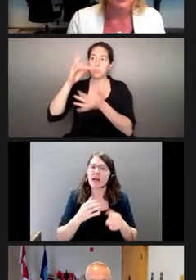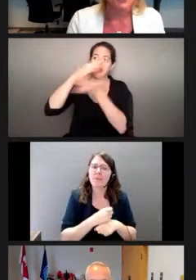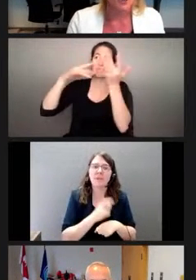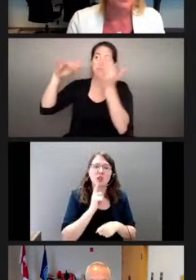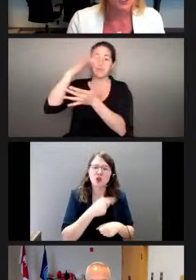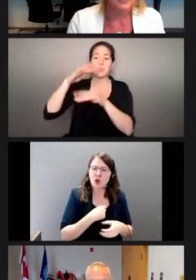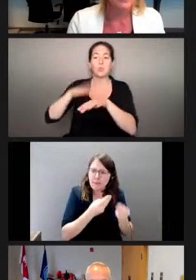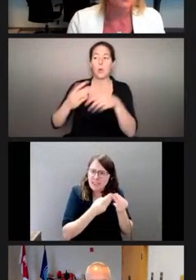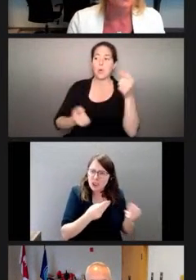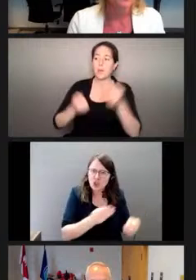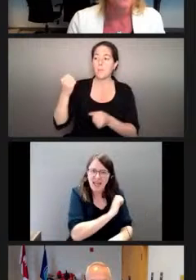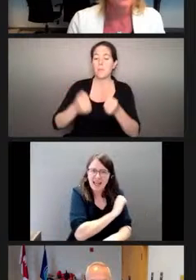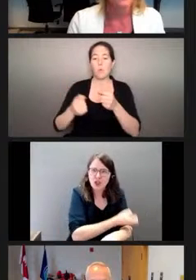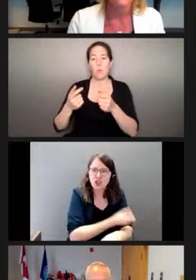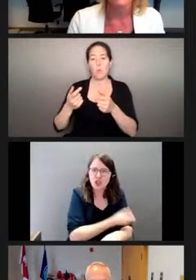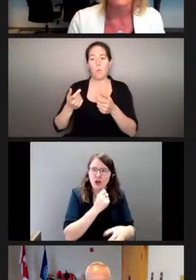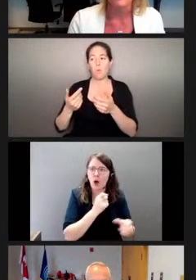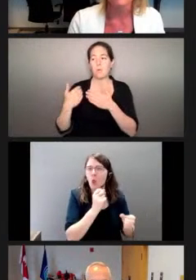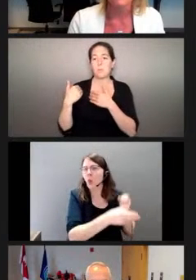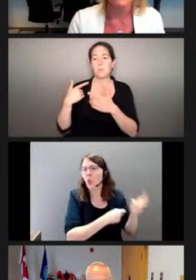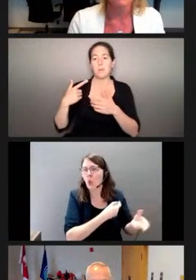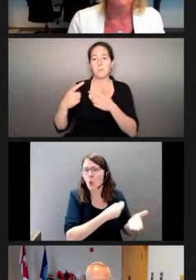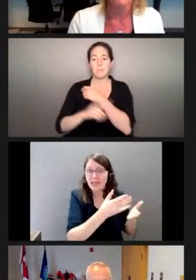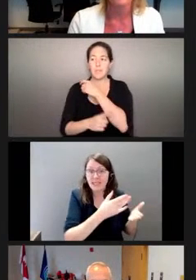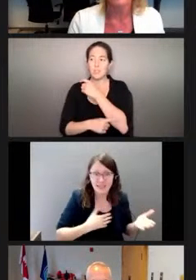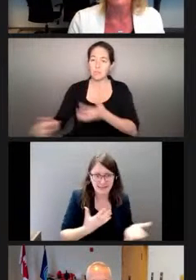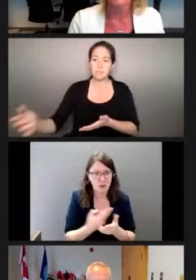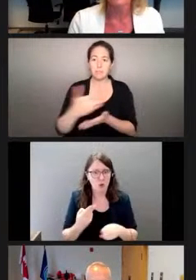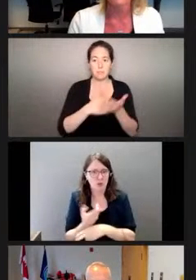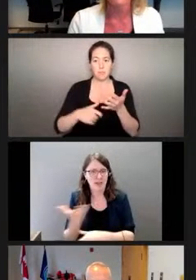climate change targets. Next slide, please.